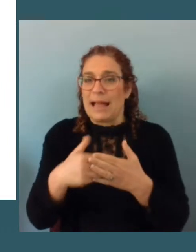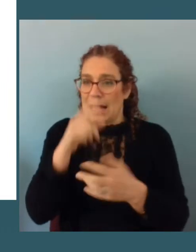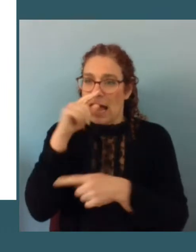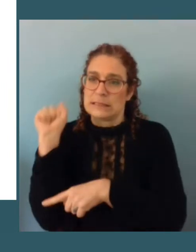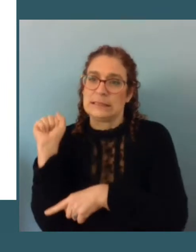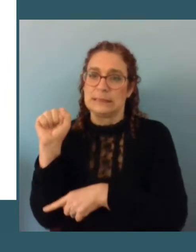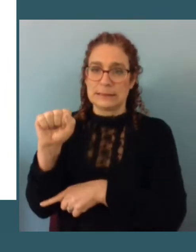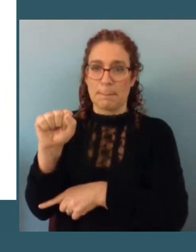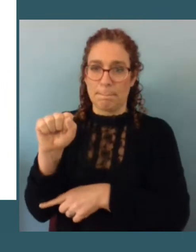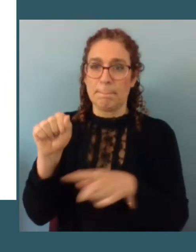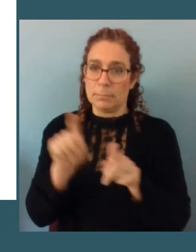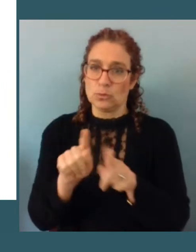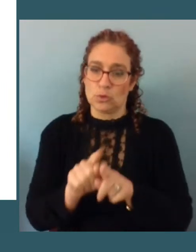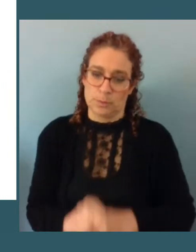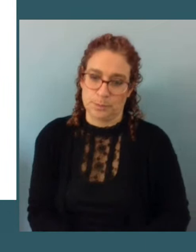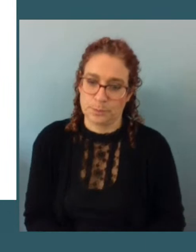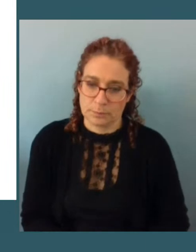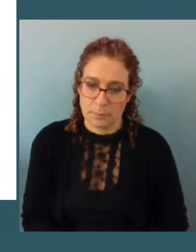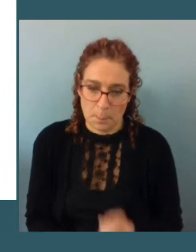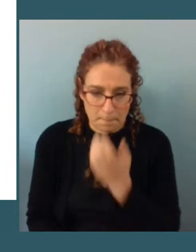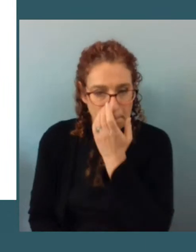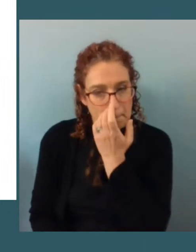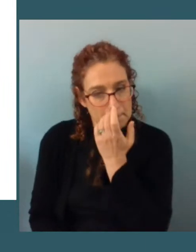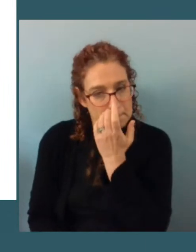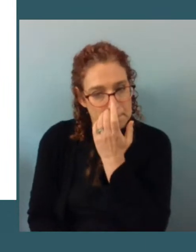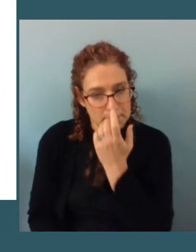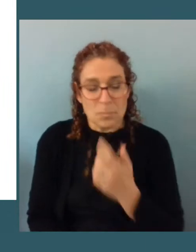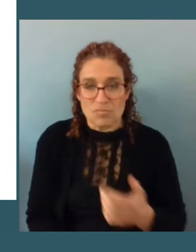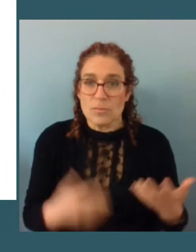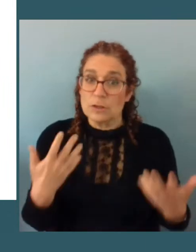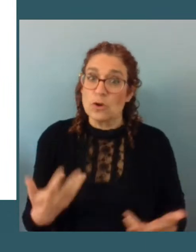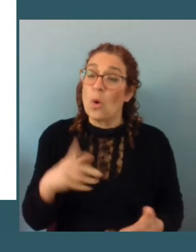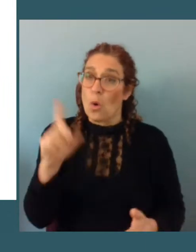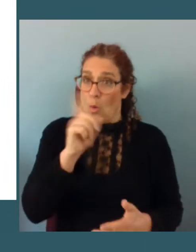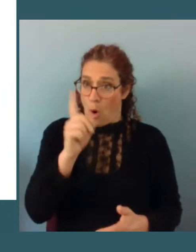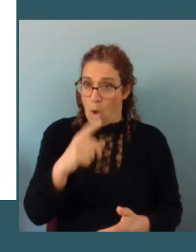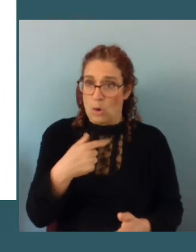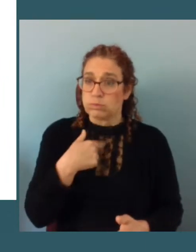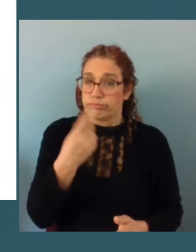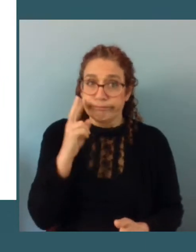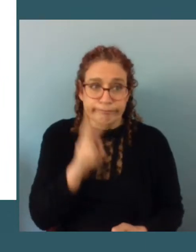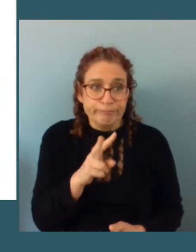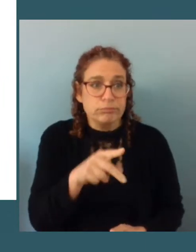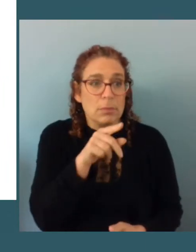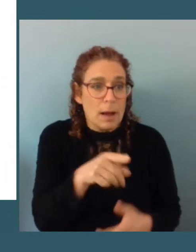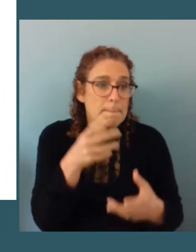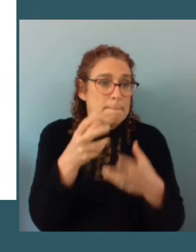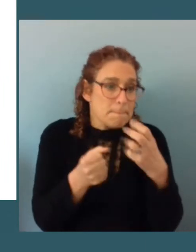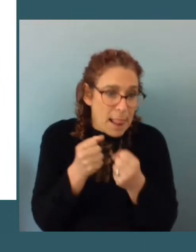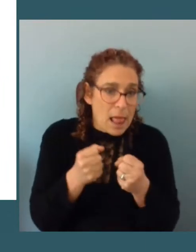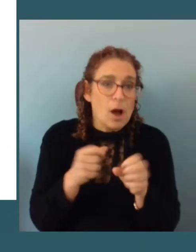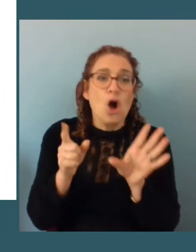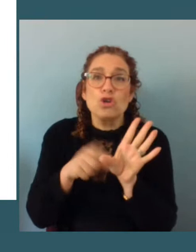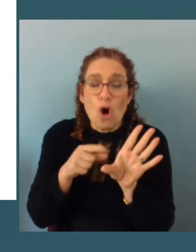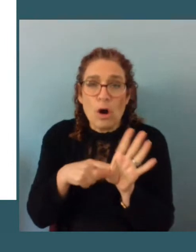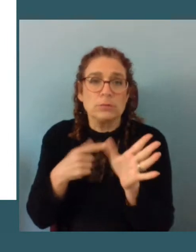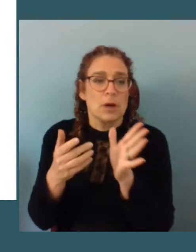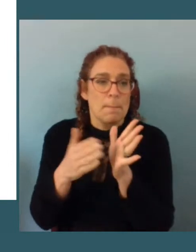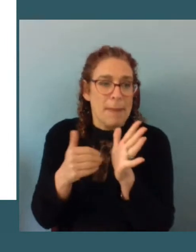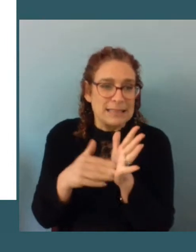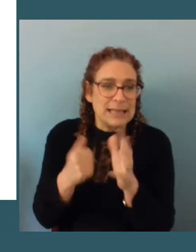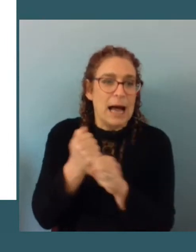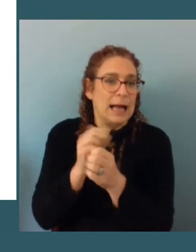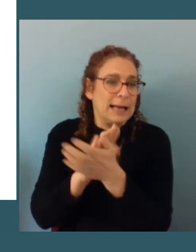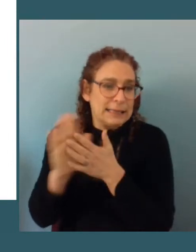So what do we need to be looking out for? So these are our obvious sources. So we've got milk, yogurt, butter, and ghee. And then we've got our